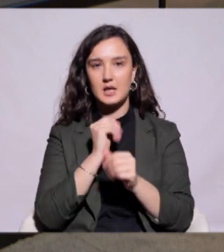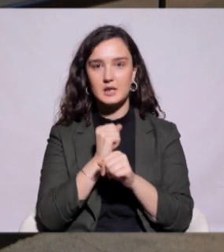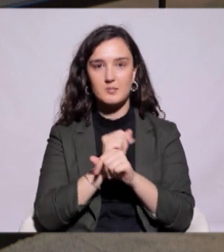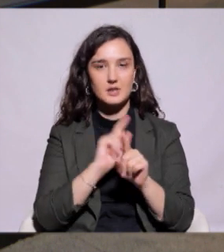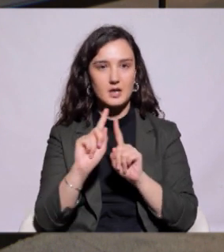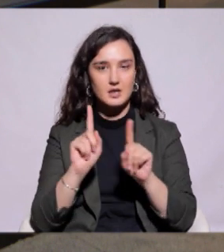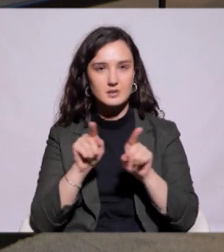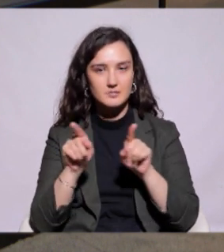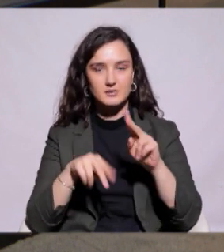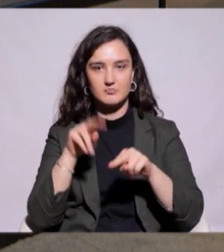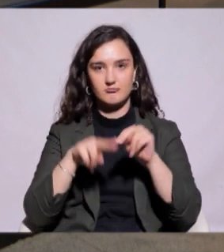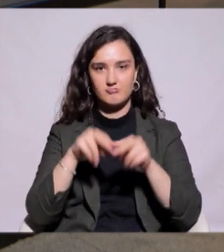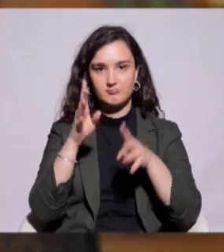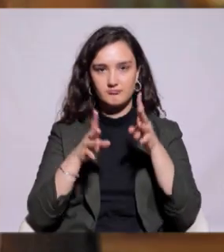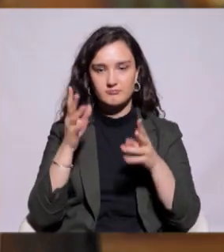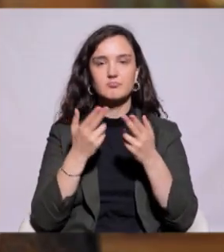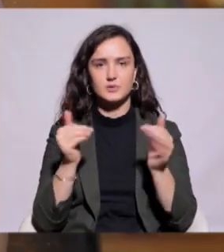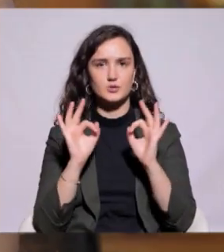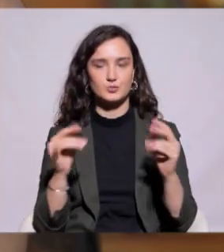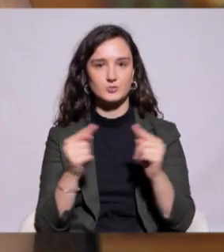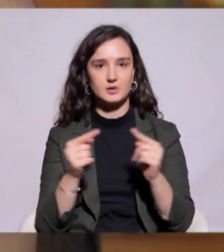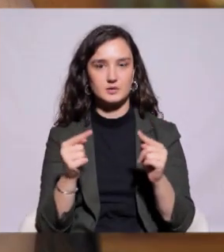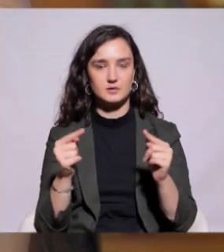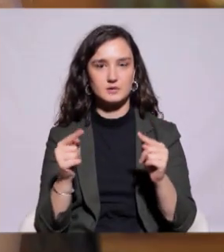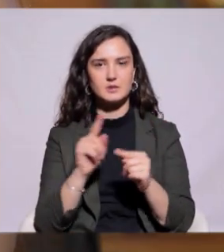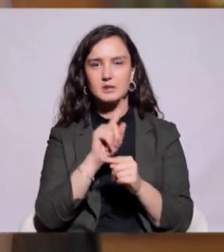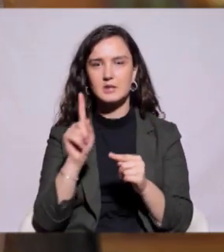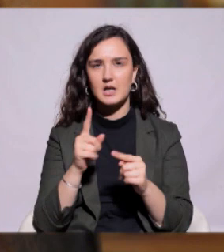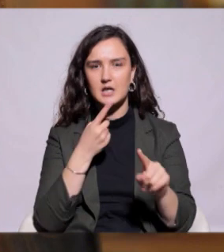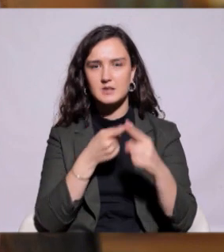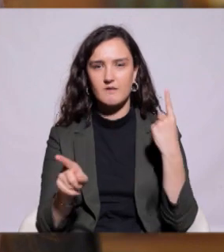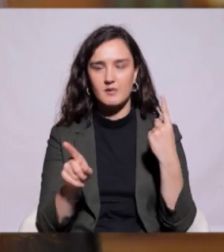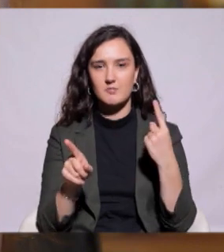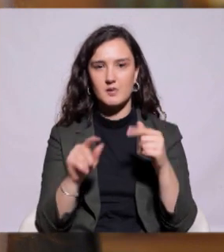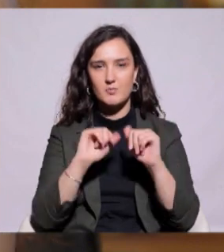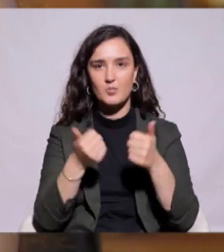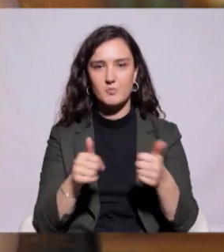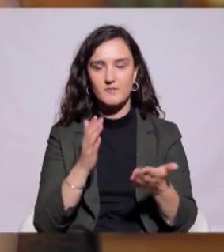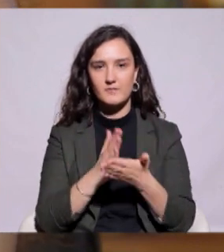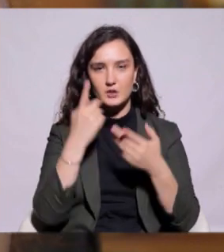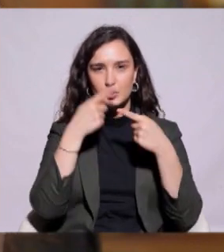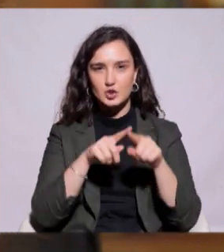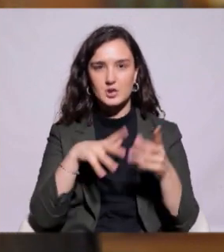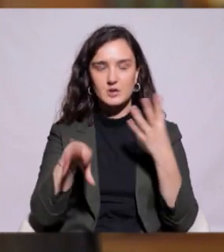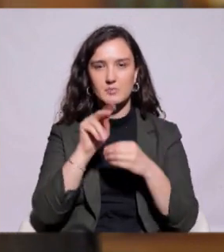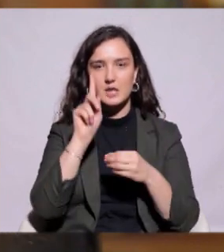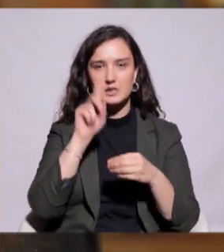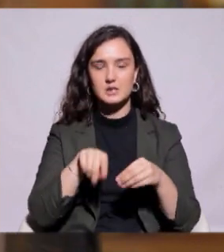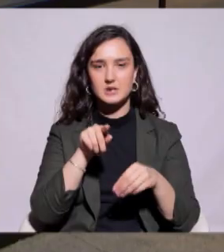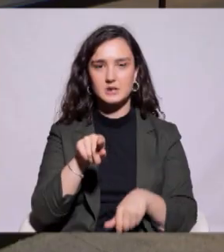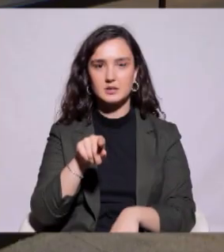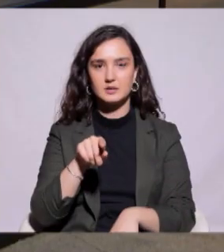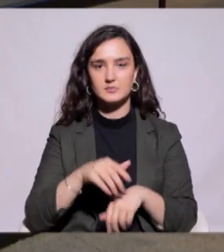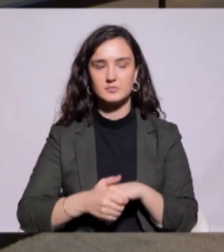things and build things. You are absolutely right. What different types of engineers do you know, Mr. Carter? Well,